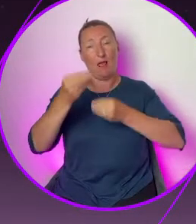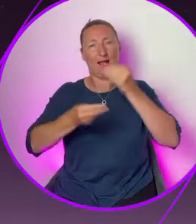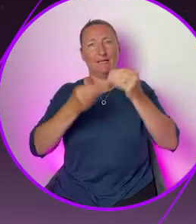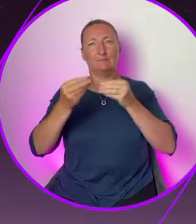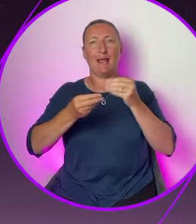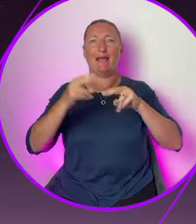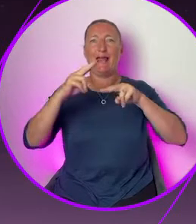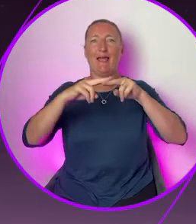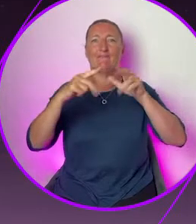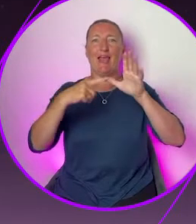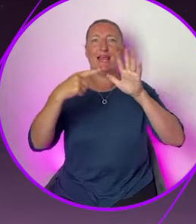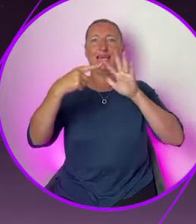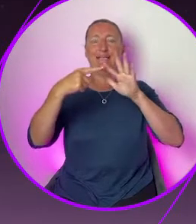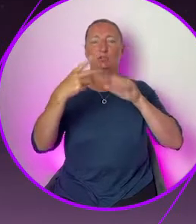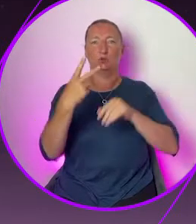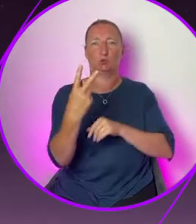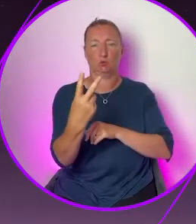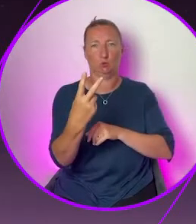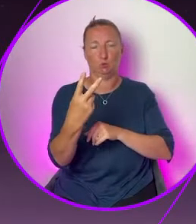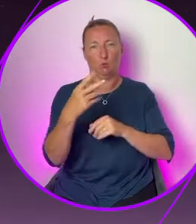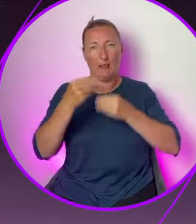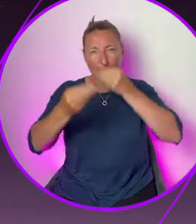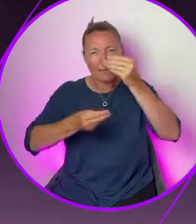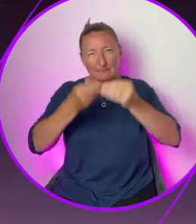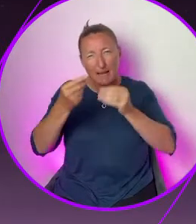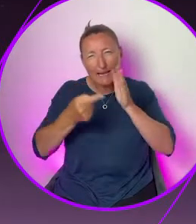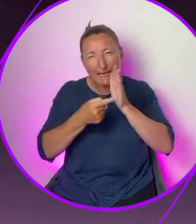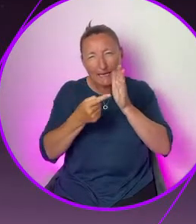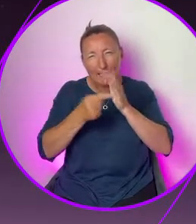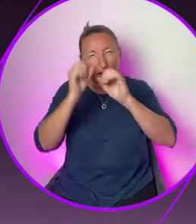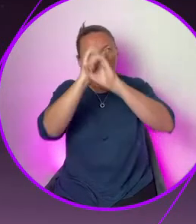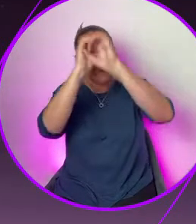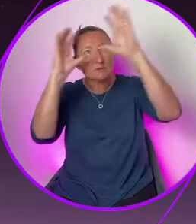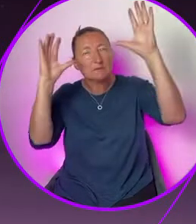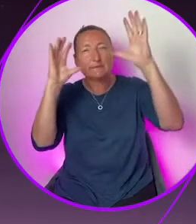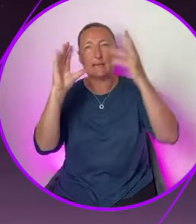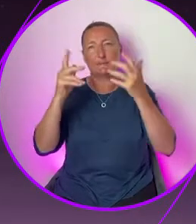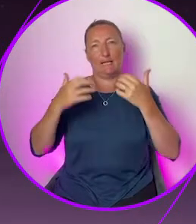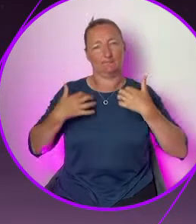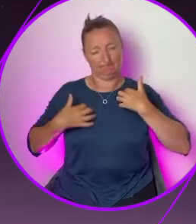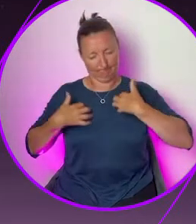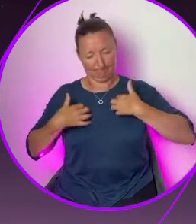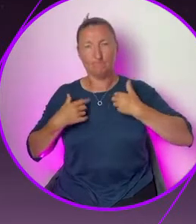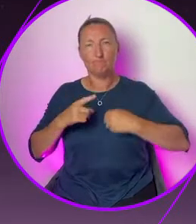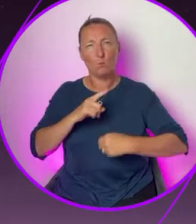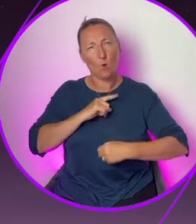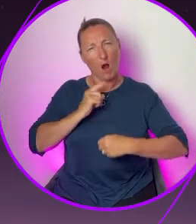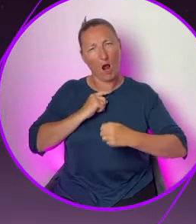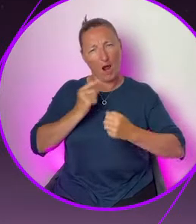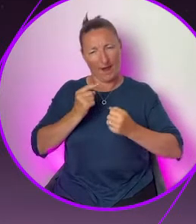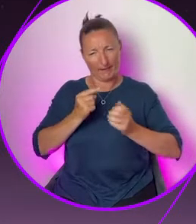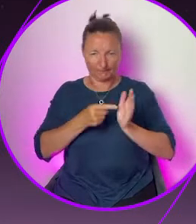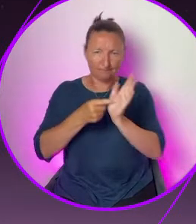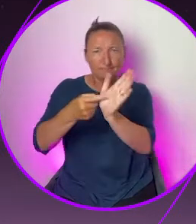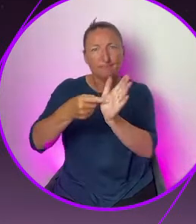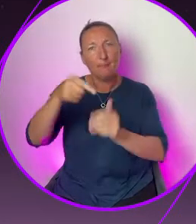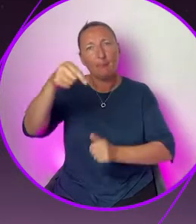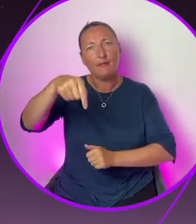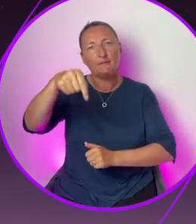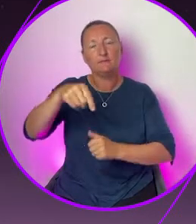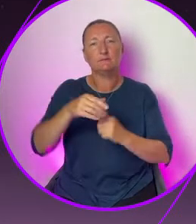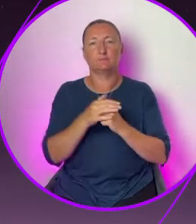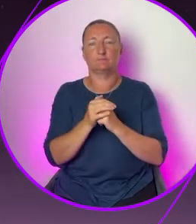and we're going to explain the key concepts and the motivations for putting them forward. But to caveat, we won't be able to